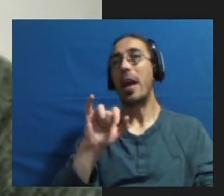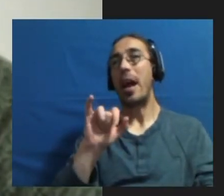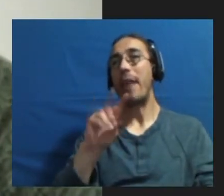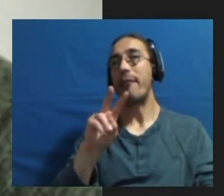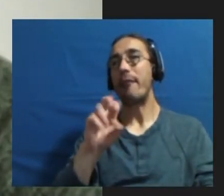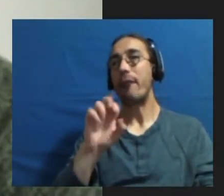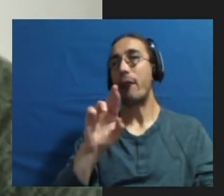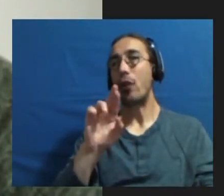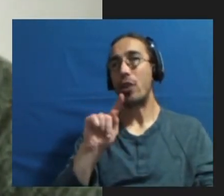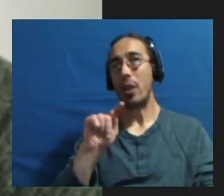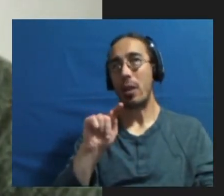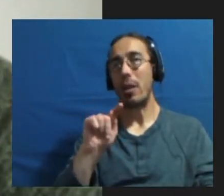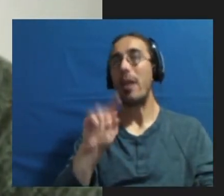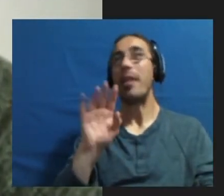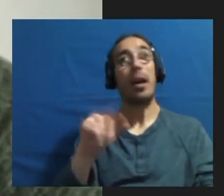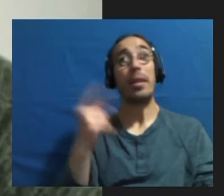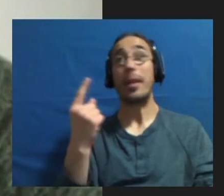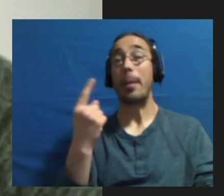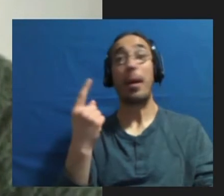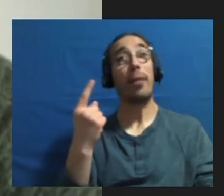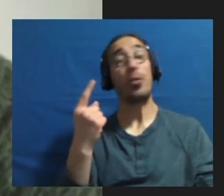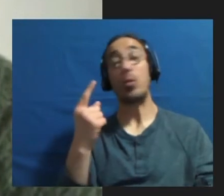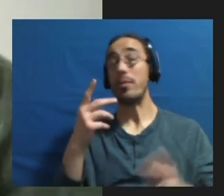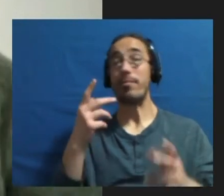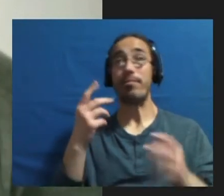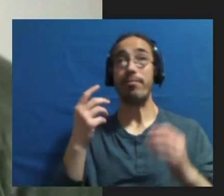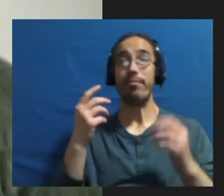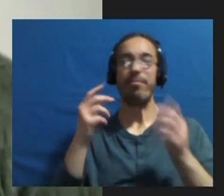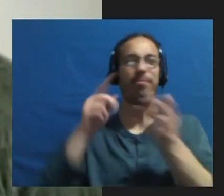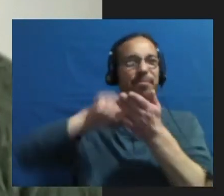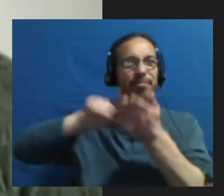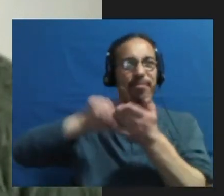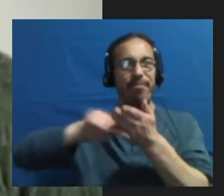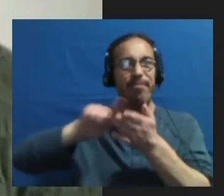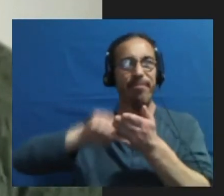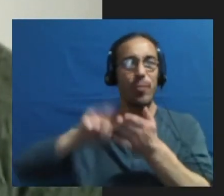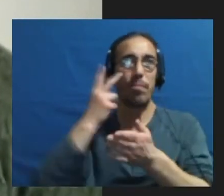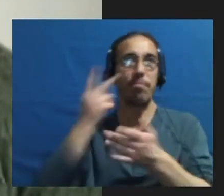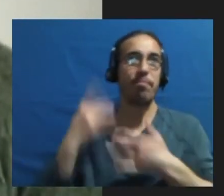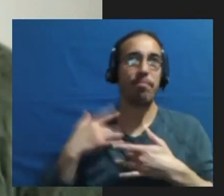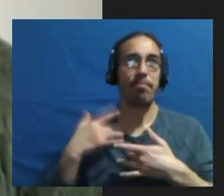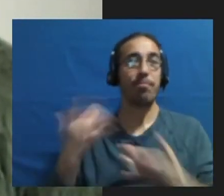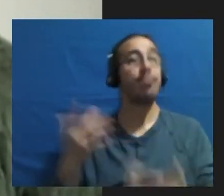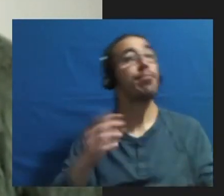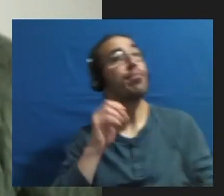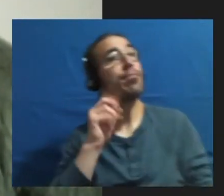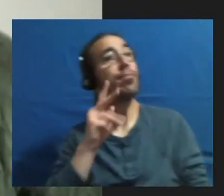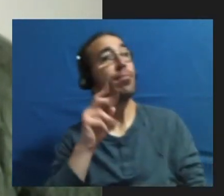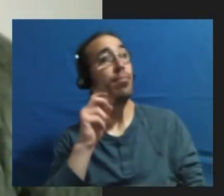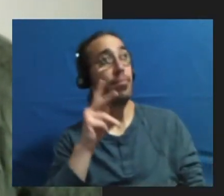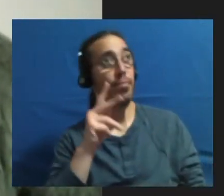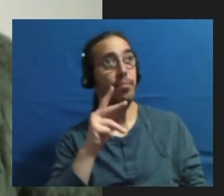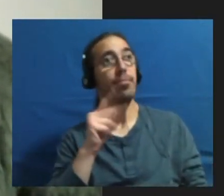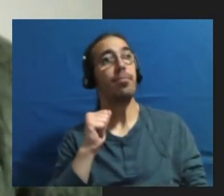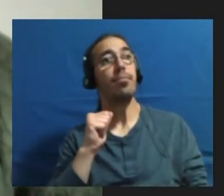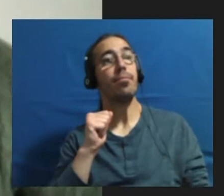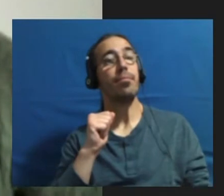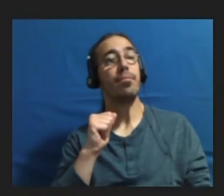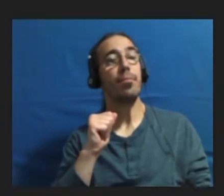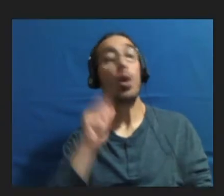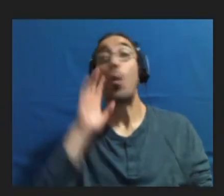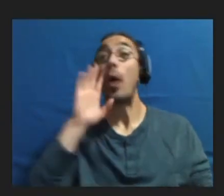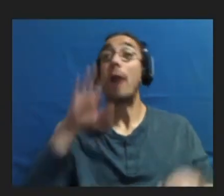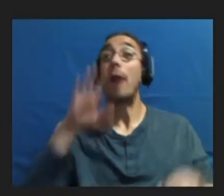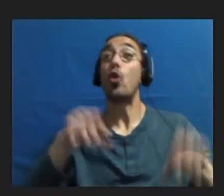that's just something I'm gonna have to start looking into. And we will love to host those.